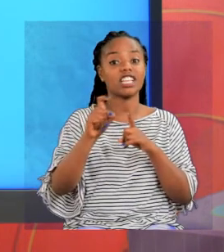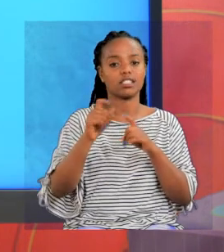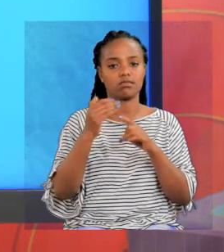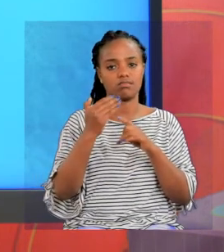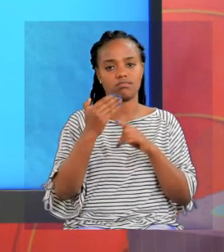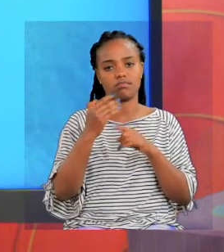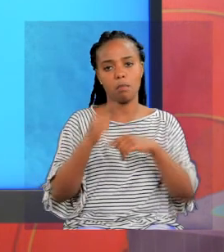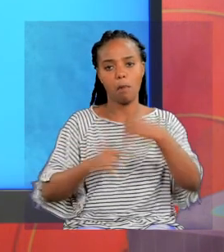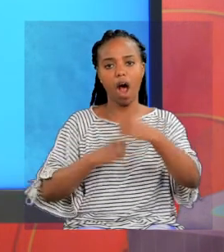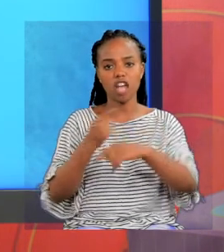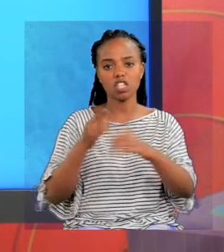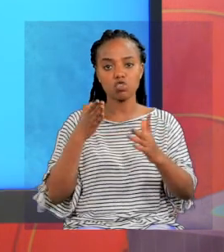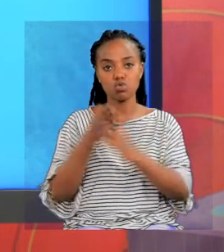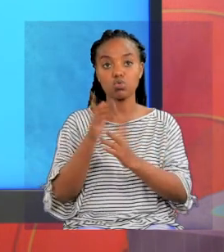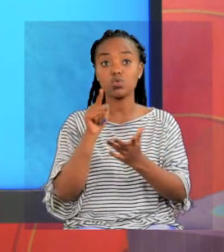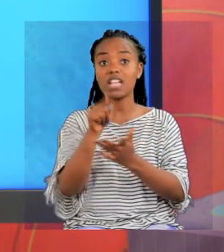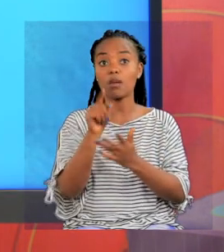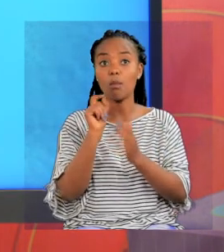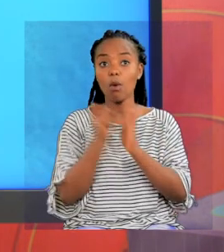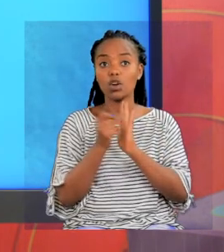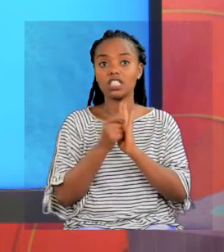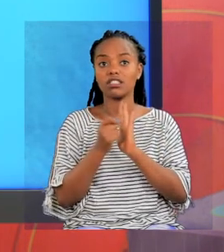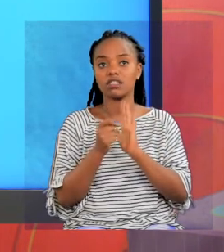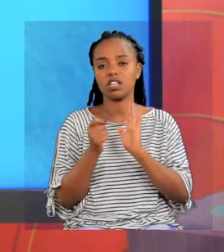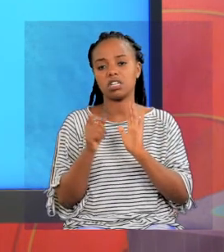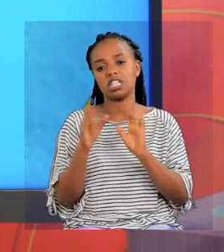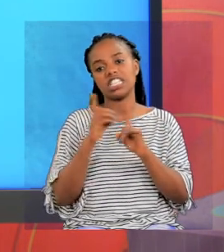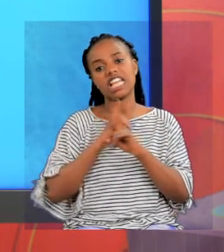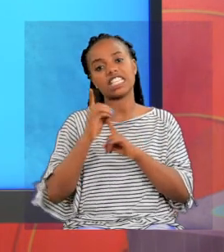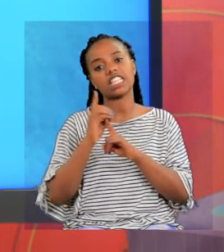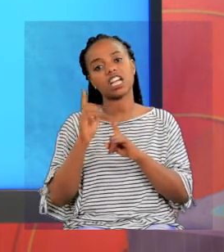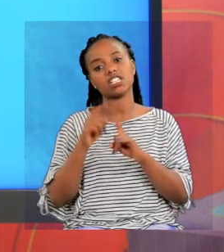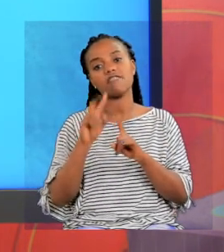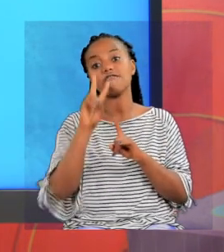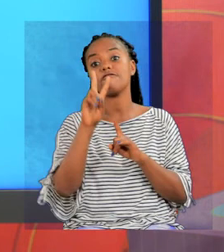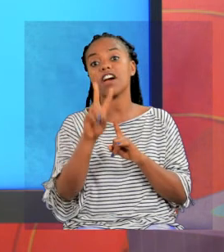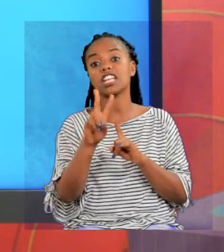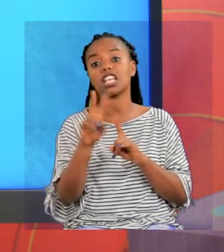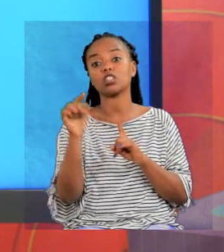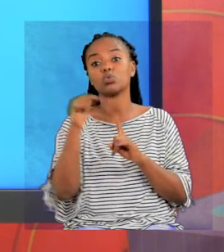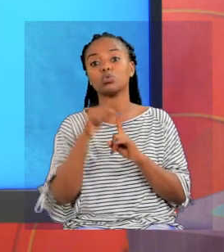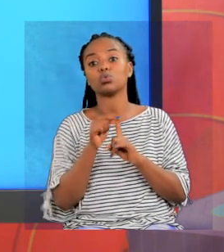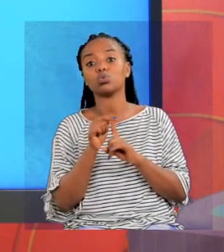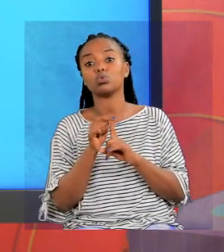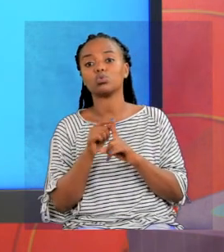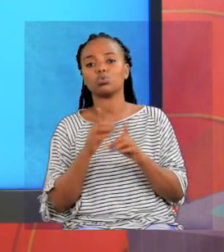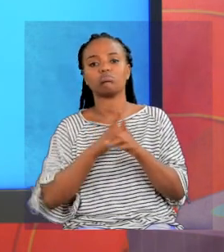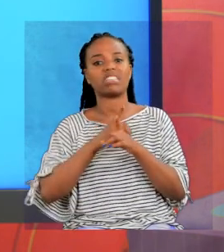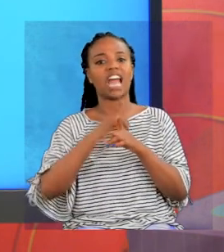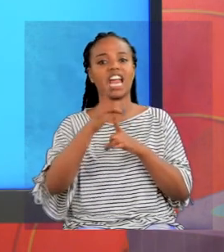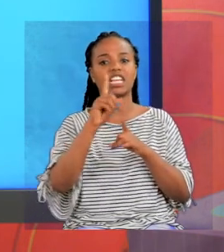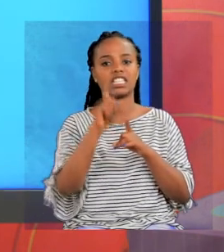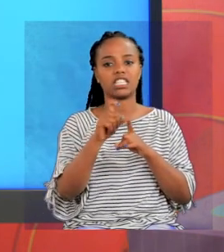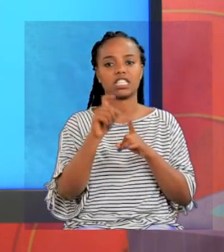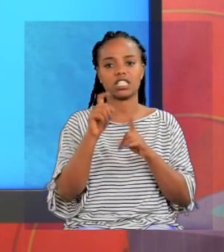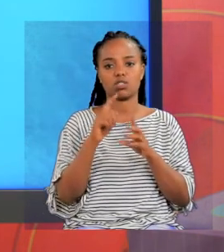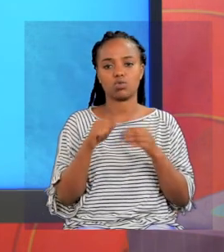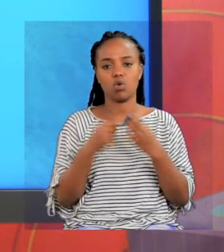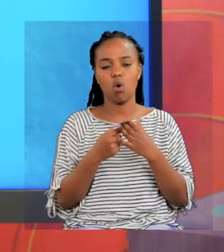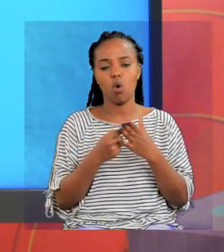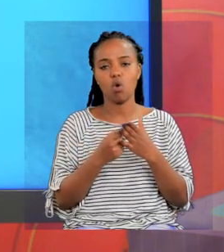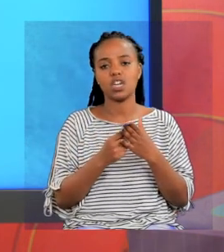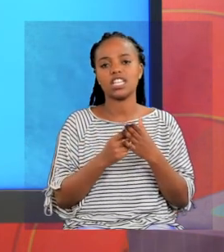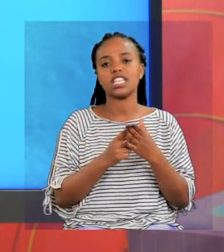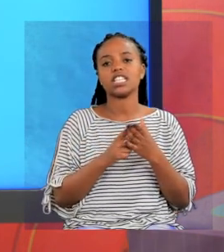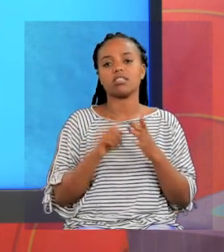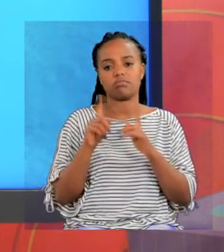through this point. We can find this point. The distance from vertex to directrix also p. Therefore, the